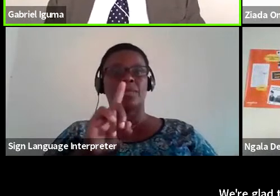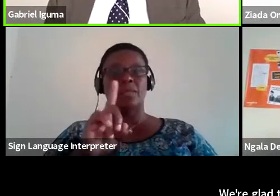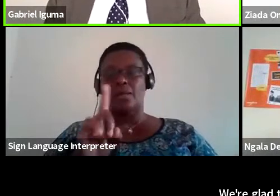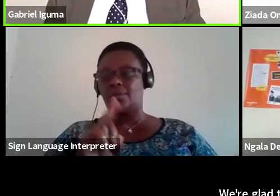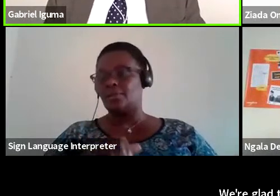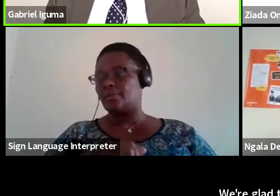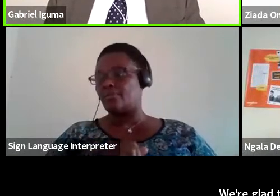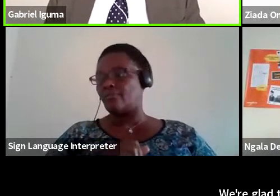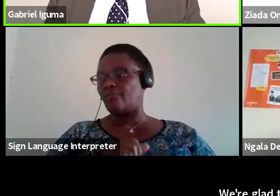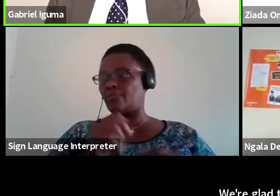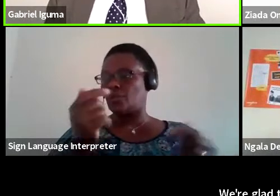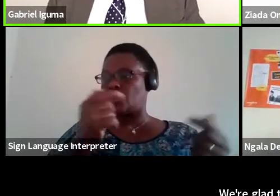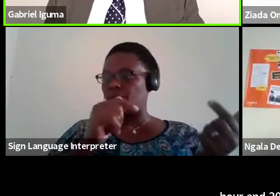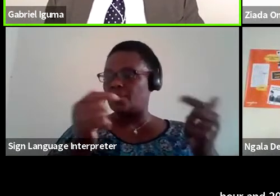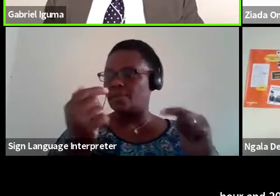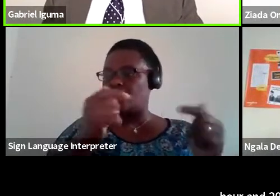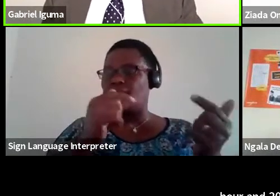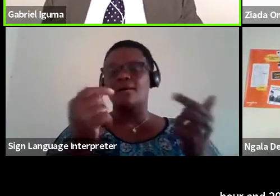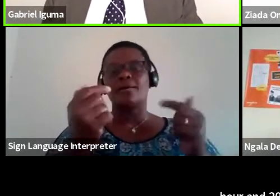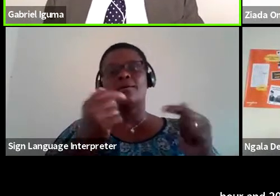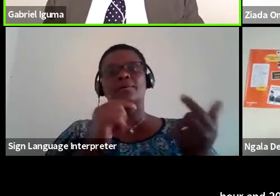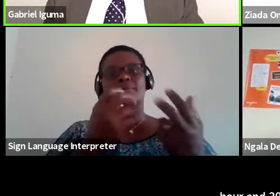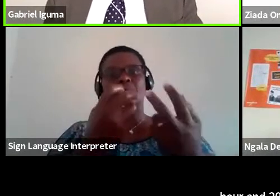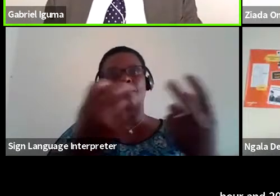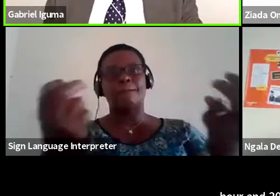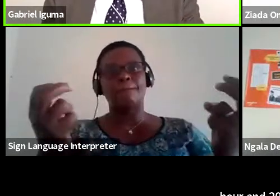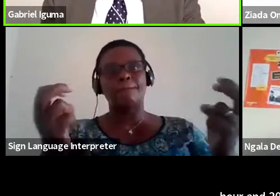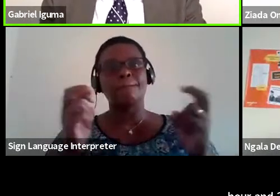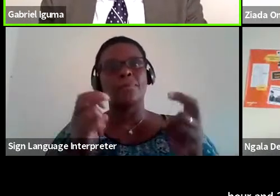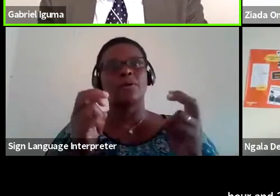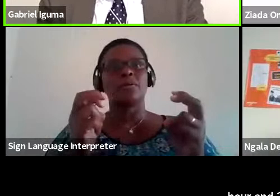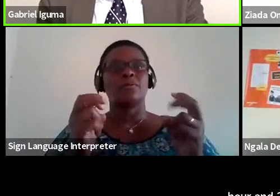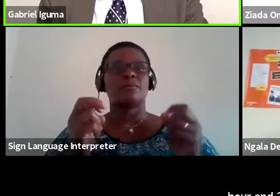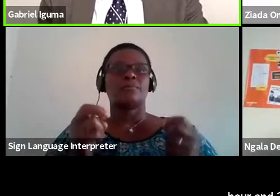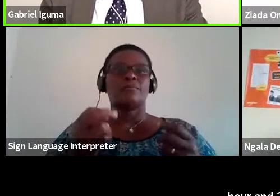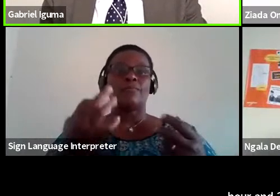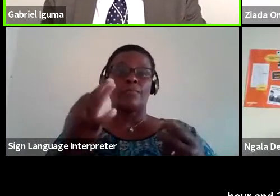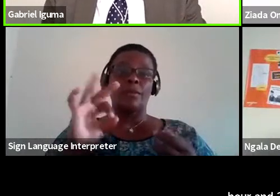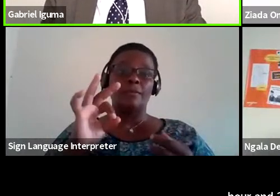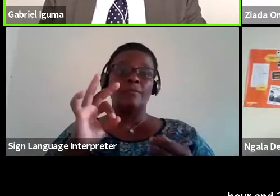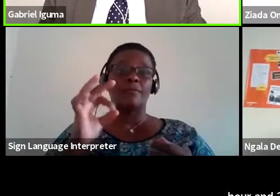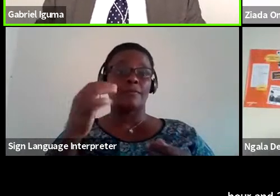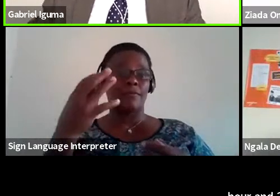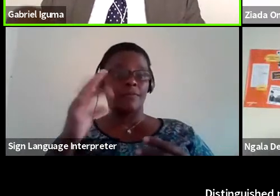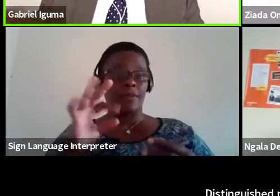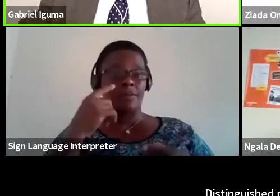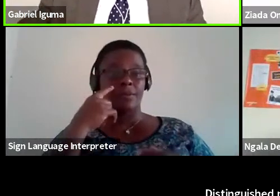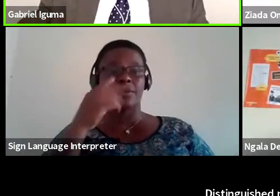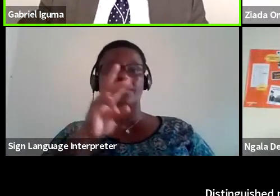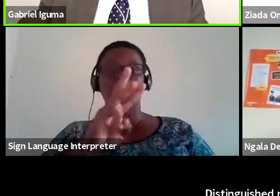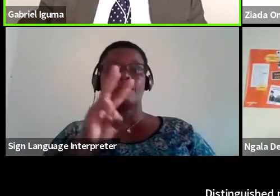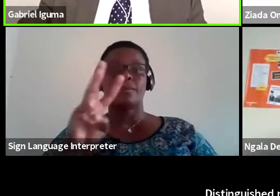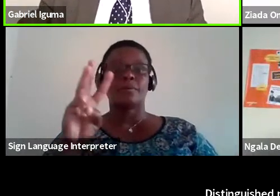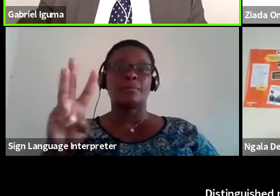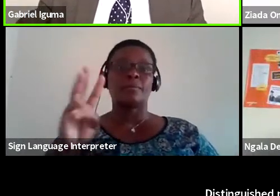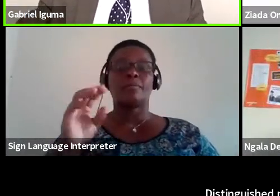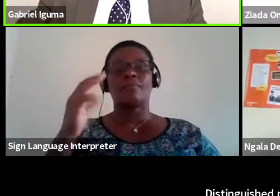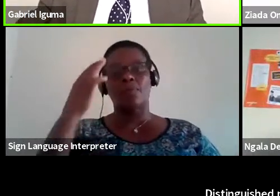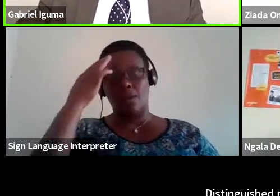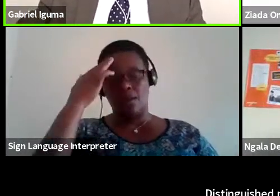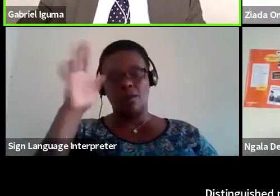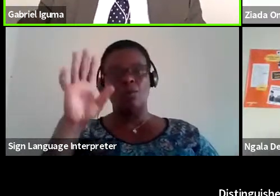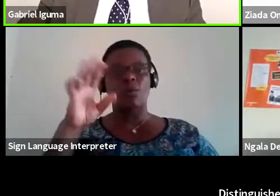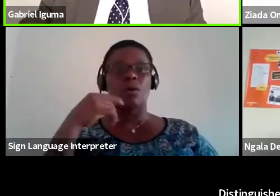a discussion with our distinguished panelists. If you visited the website, you are already aware of who